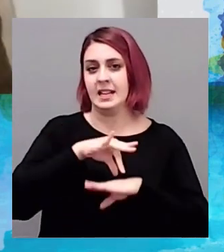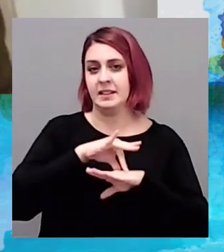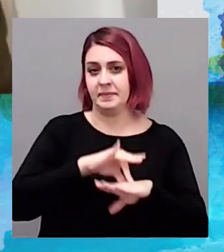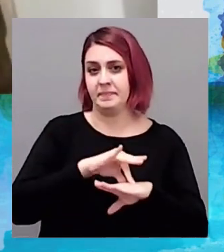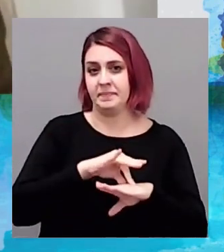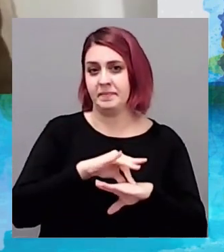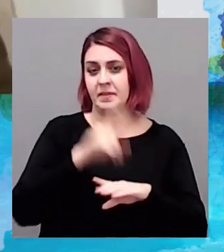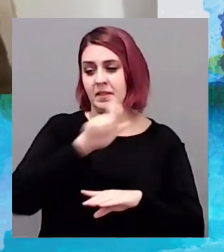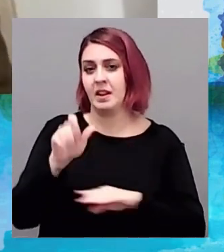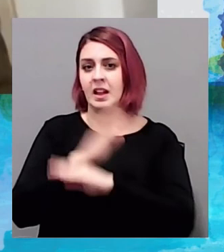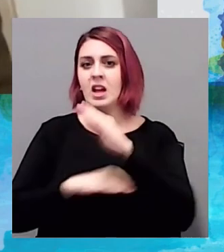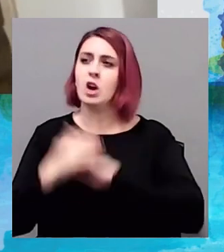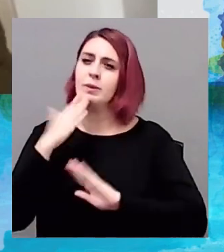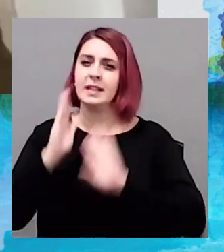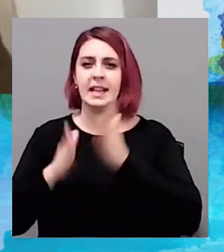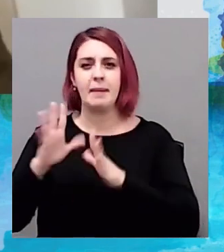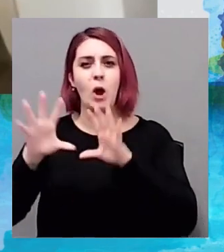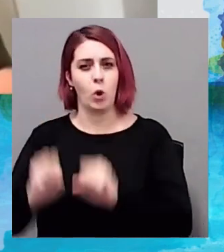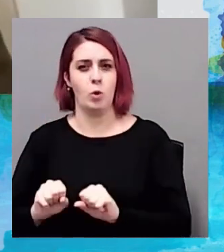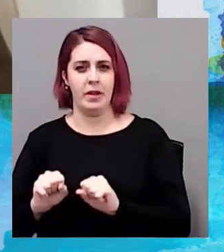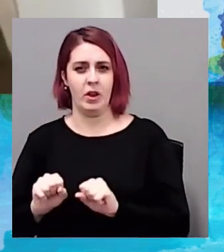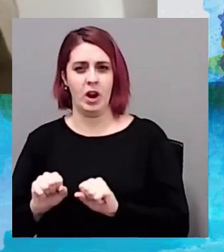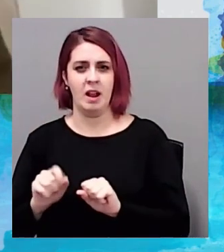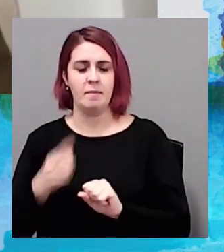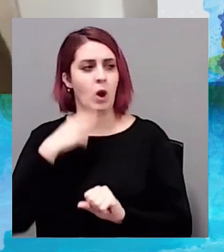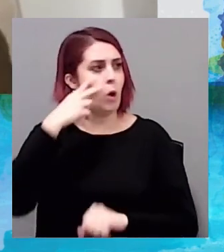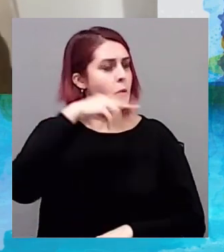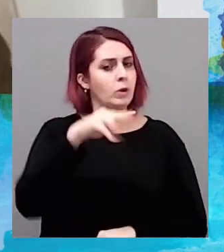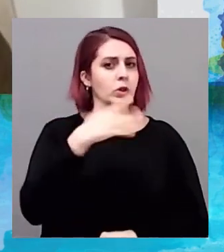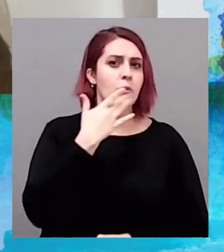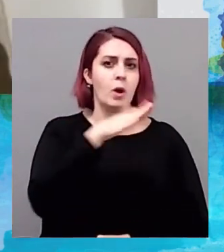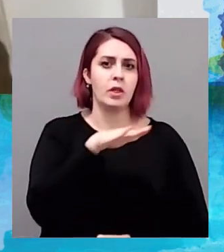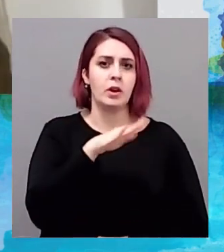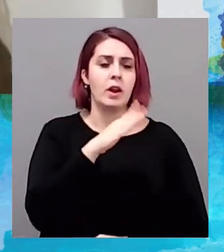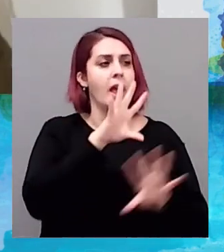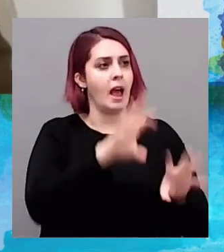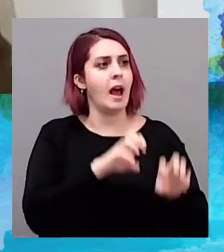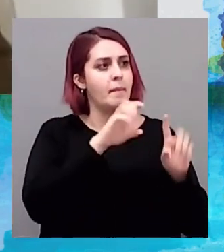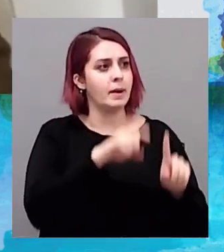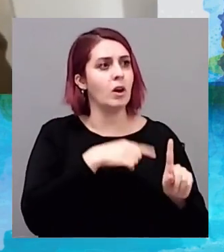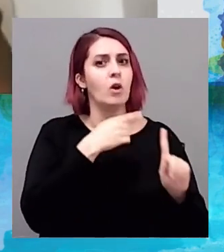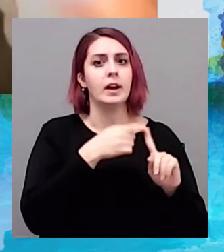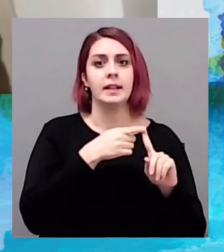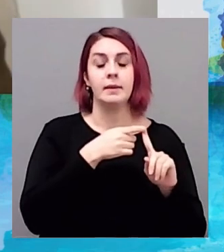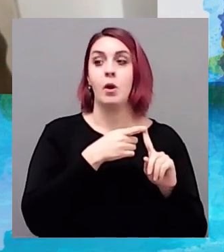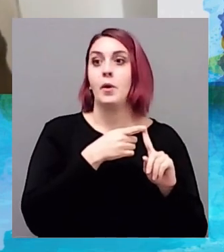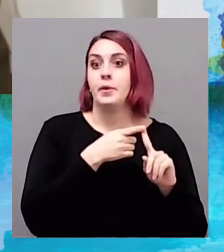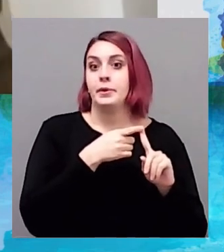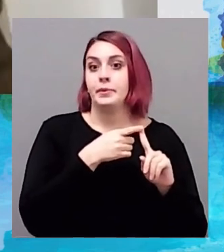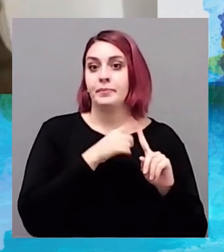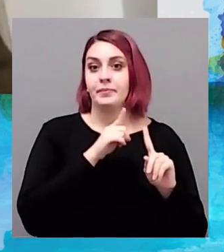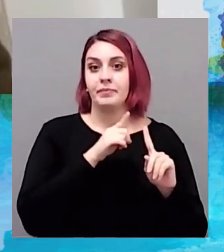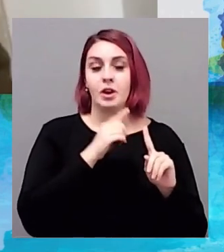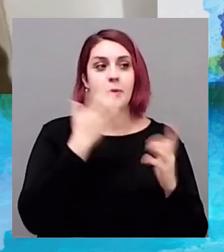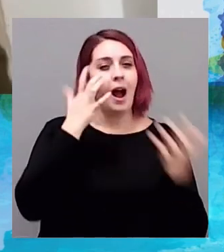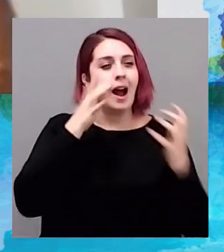we're talking about guided visits for people with disabilities, but the museum has to be seen as a place of learning, as a